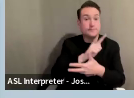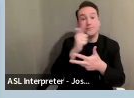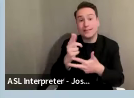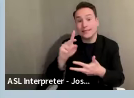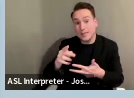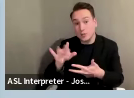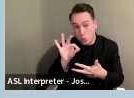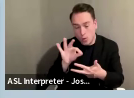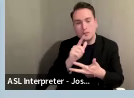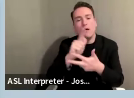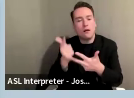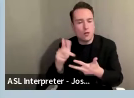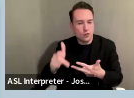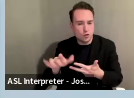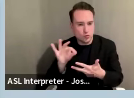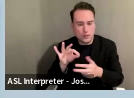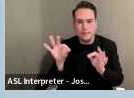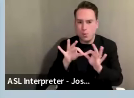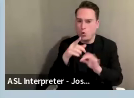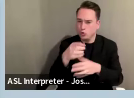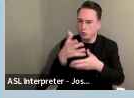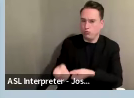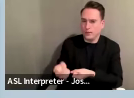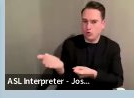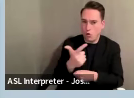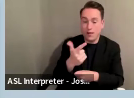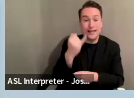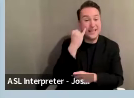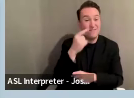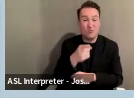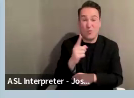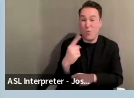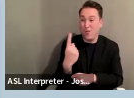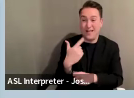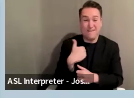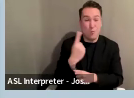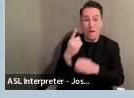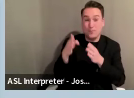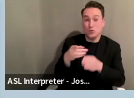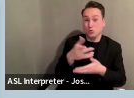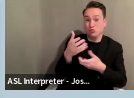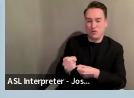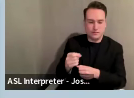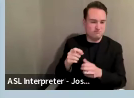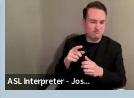long as you wholeheartedly trust all of those people. If you only have one person that you wholeheartedly trust, only put that one person